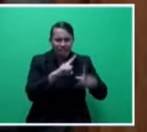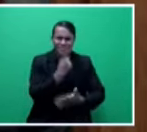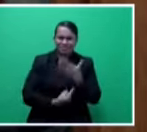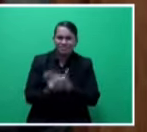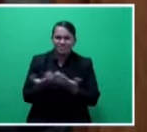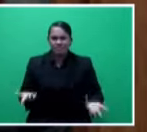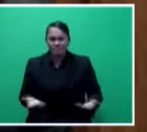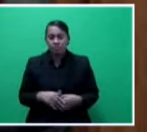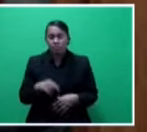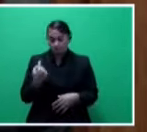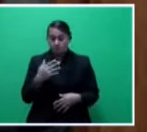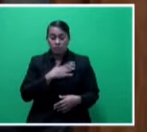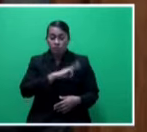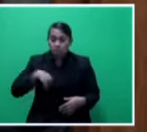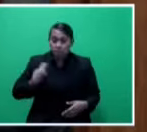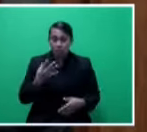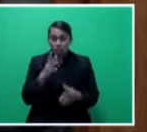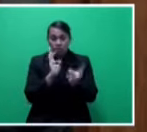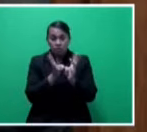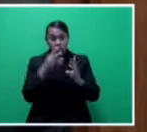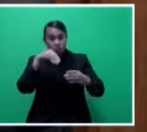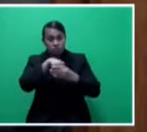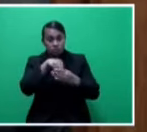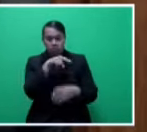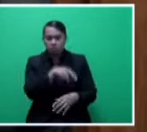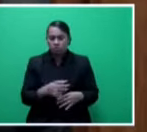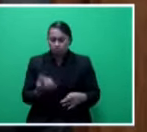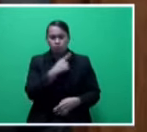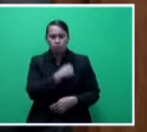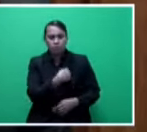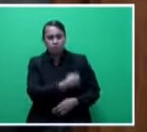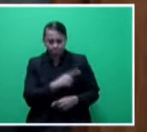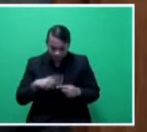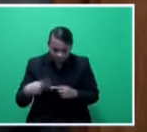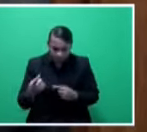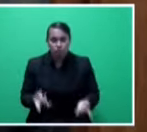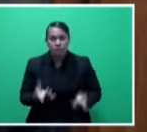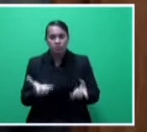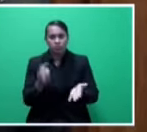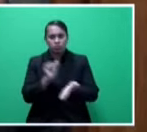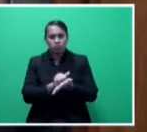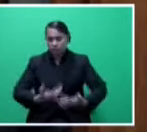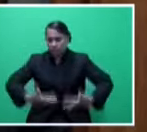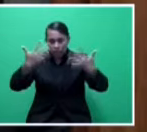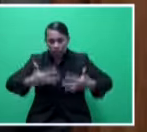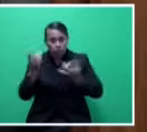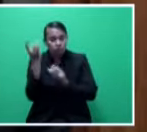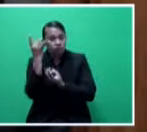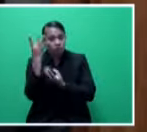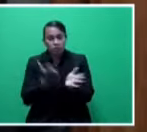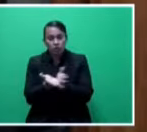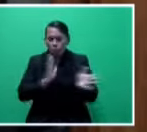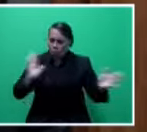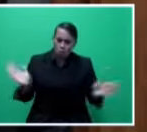through the Fiji Met Service, is dedicated to continue to providing the critical and relevant data and information services to all Fijians to